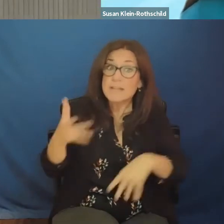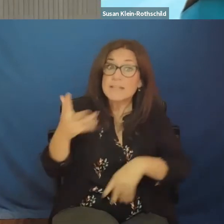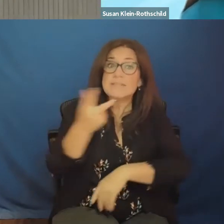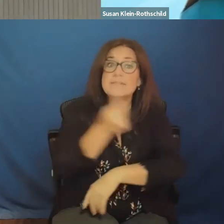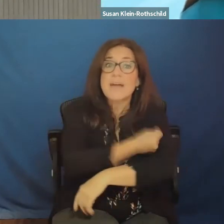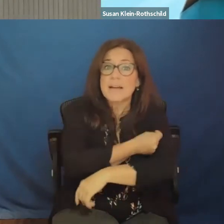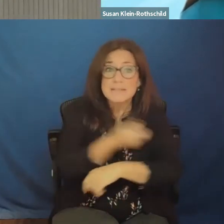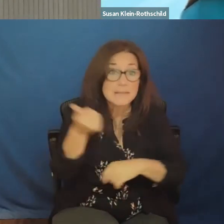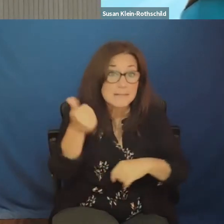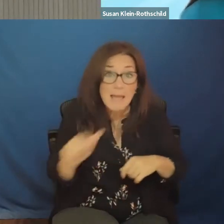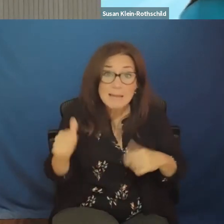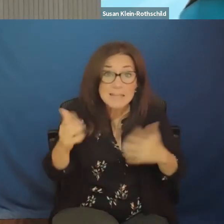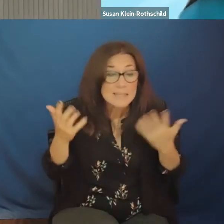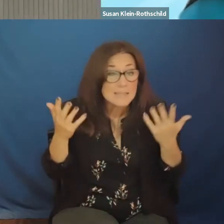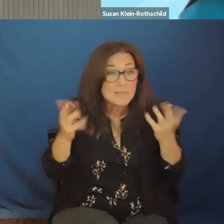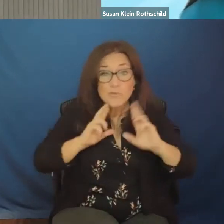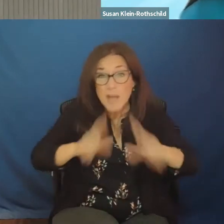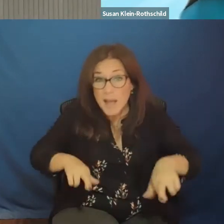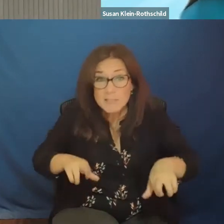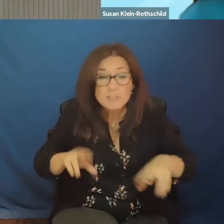any